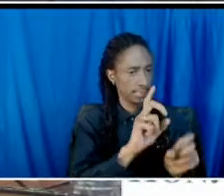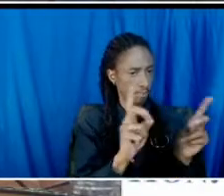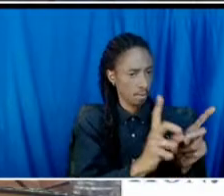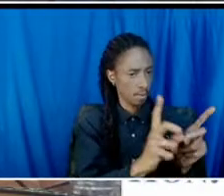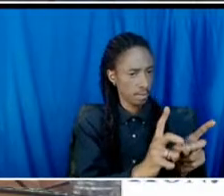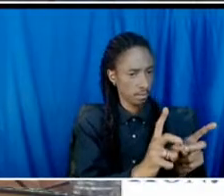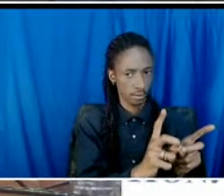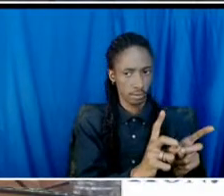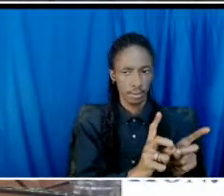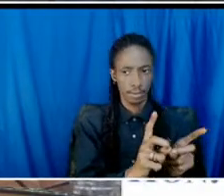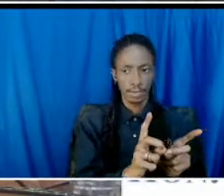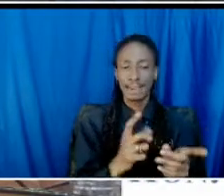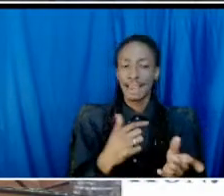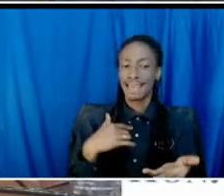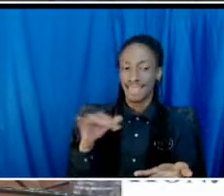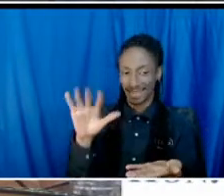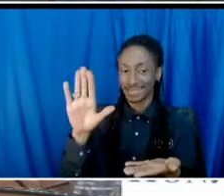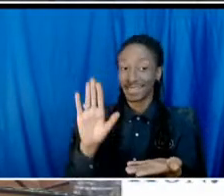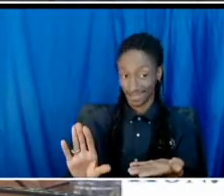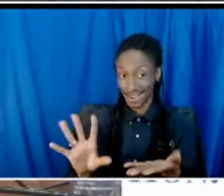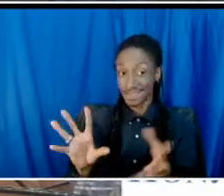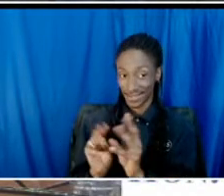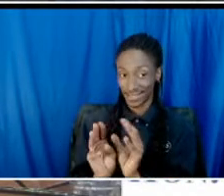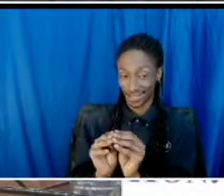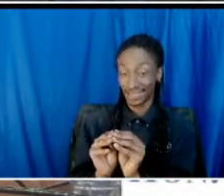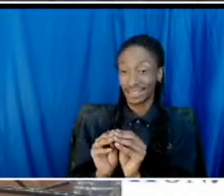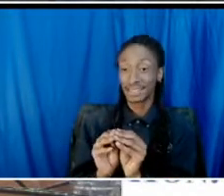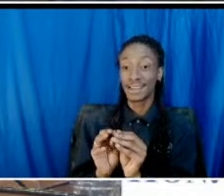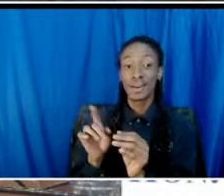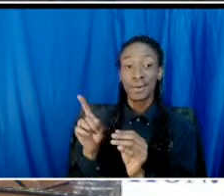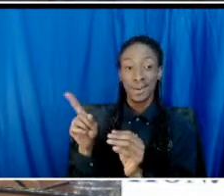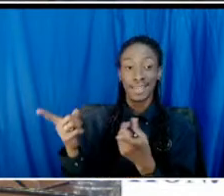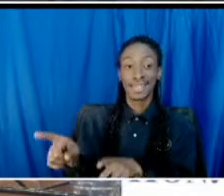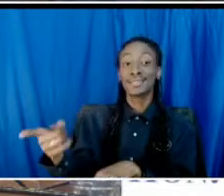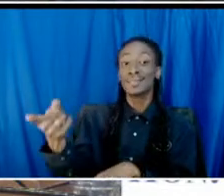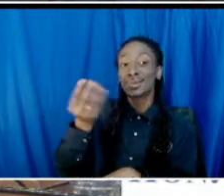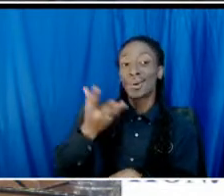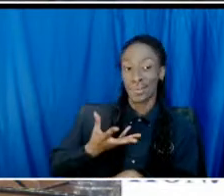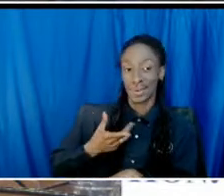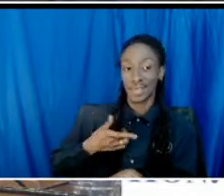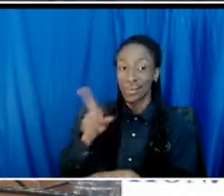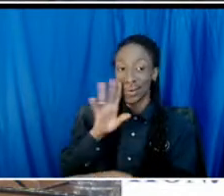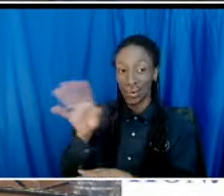At that Sunday meeting, when he told me that he would be replacing me,